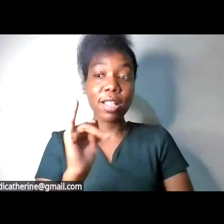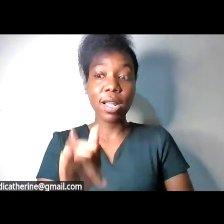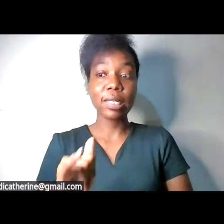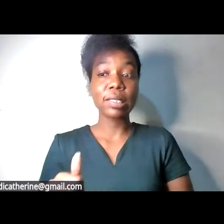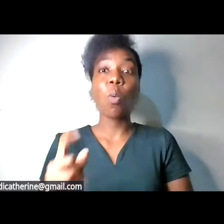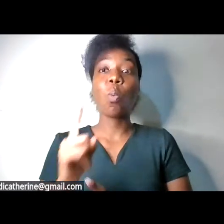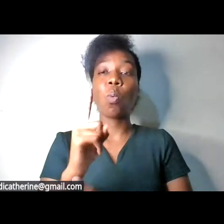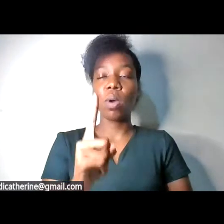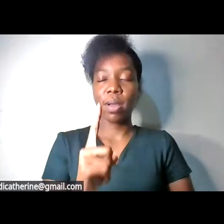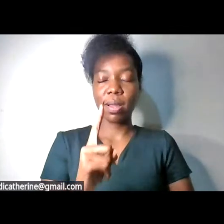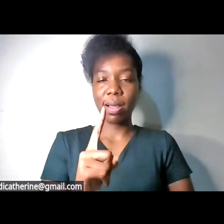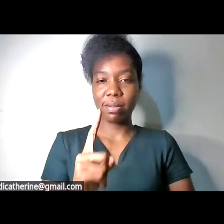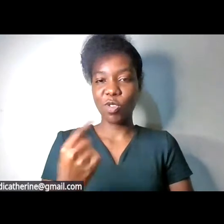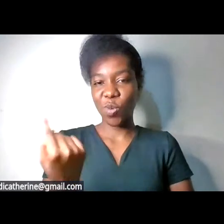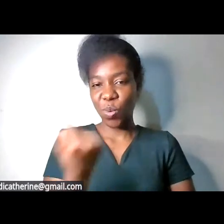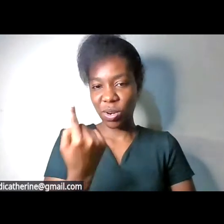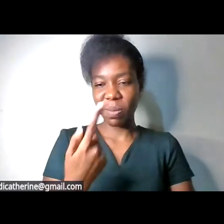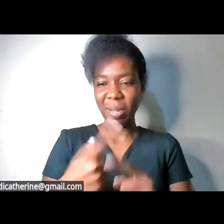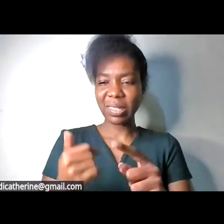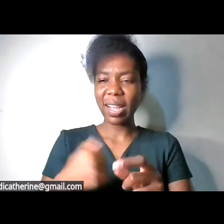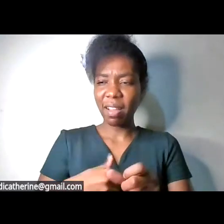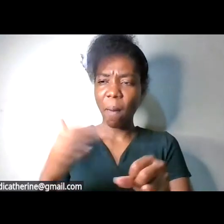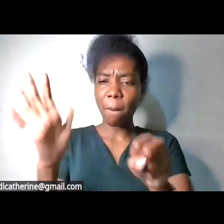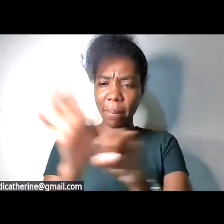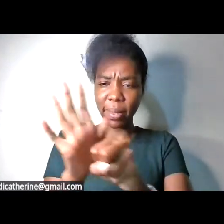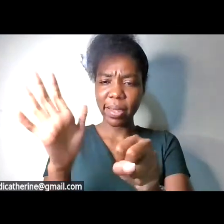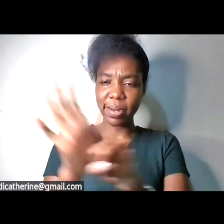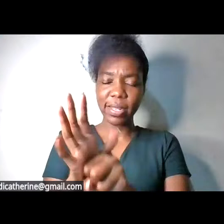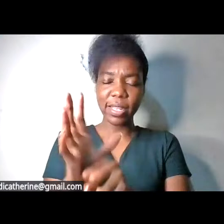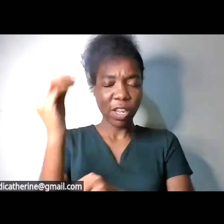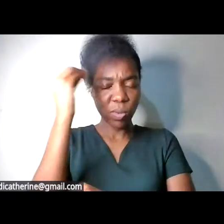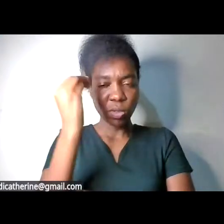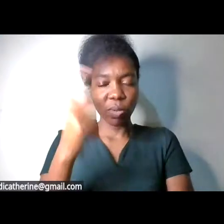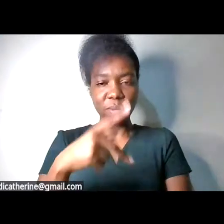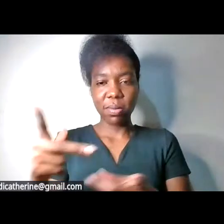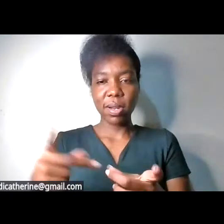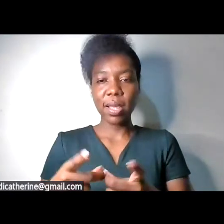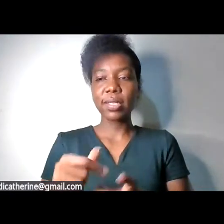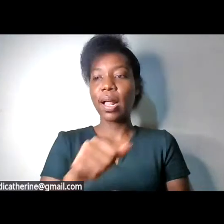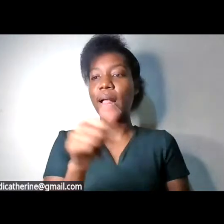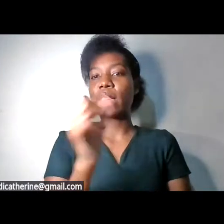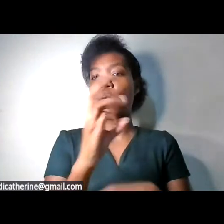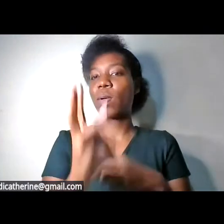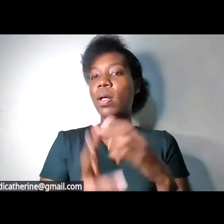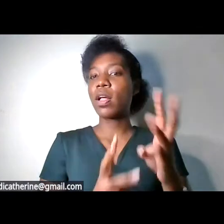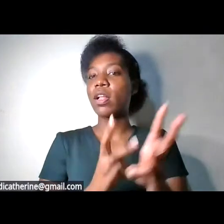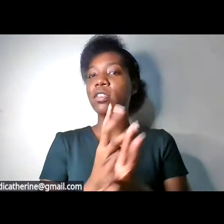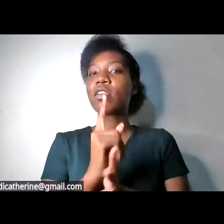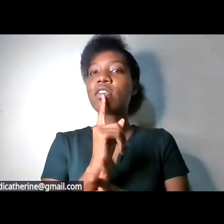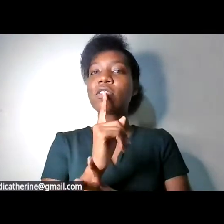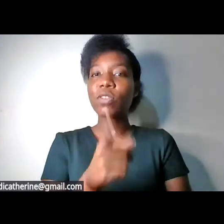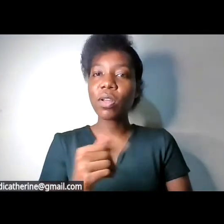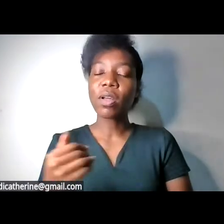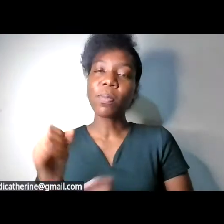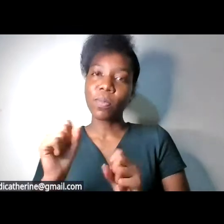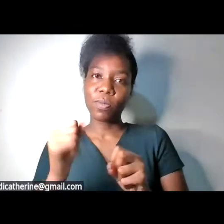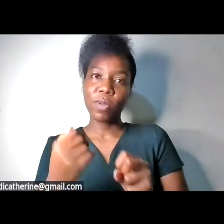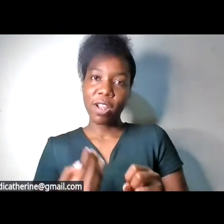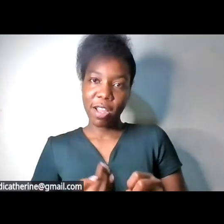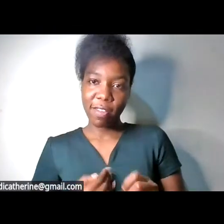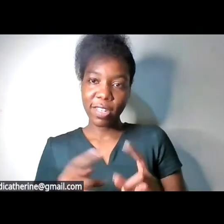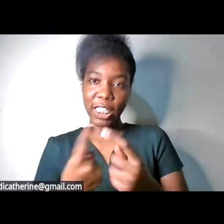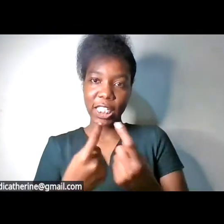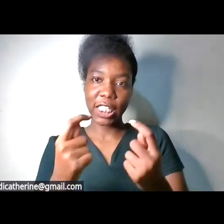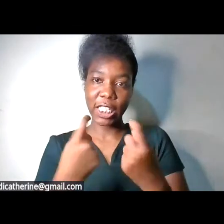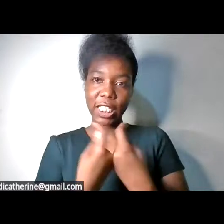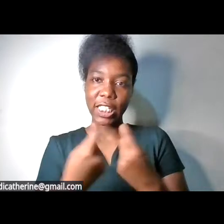of education that are in another part of the world. So my team at Precision HR in Kampala, alongside our